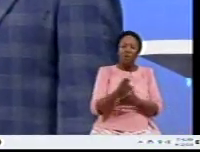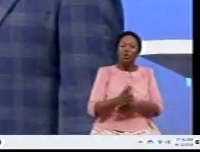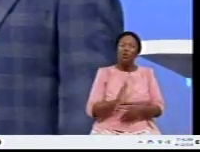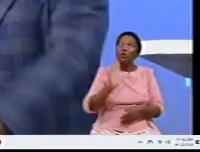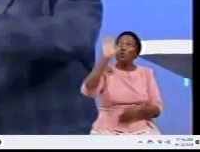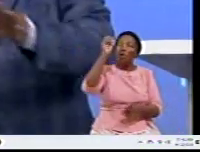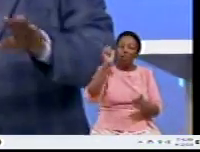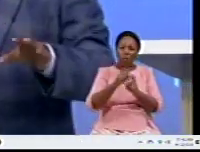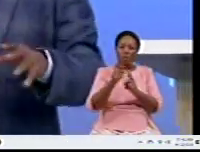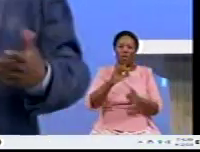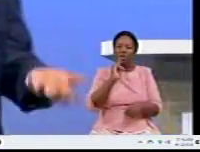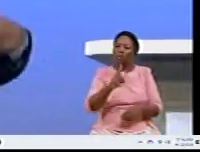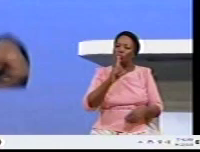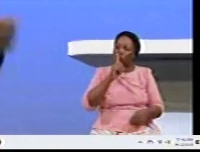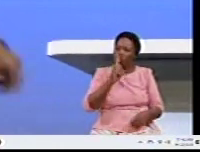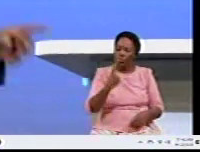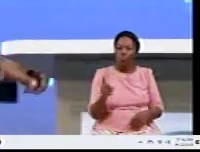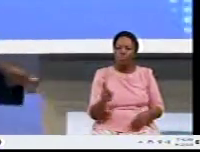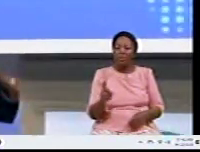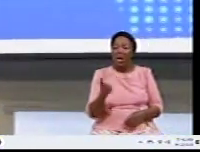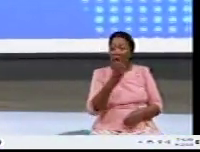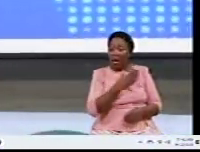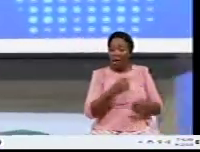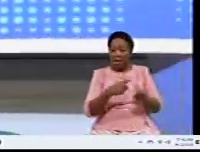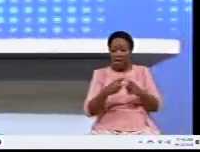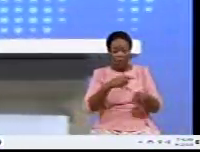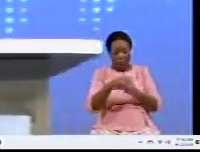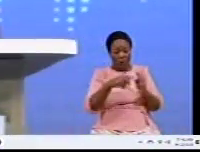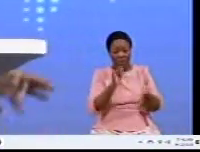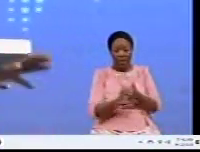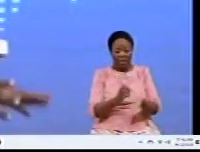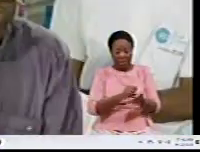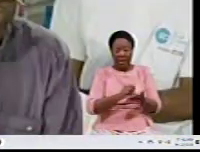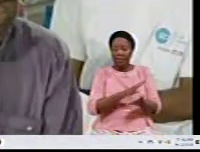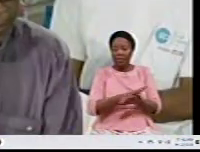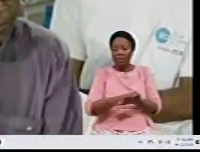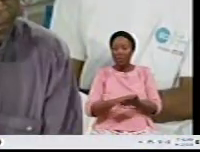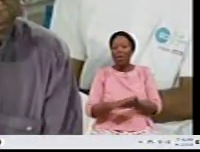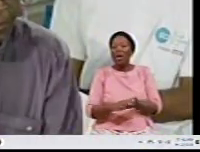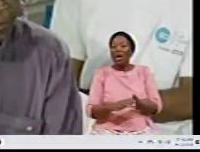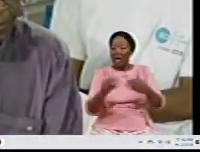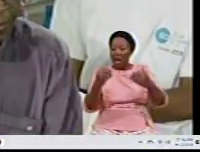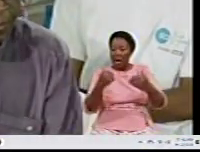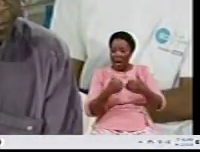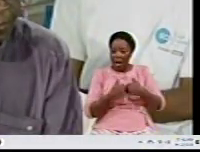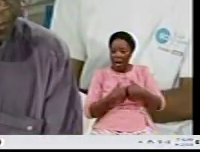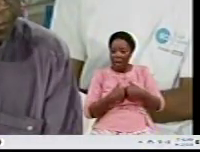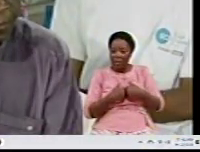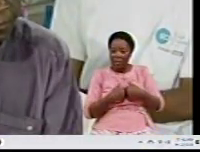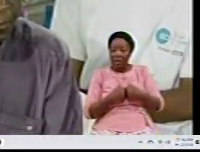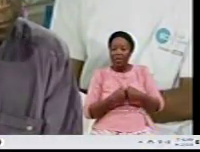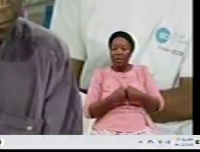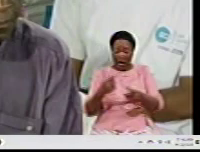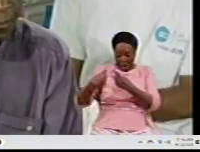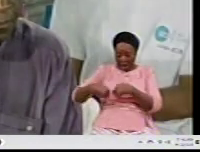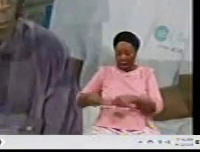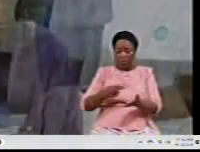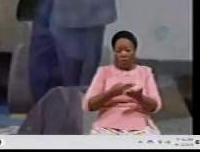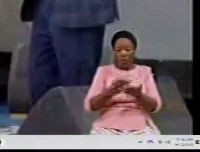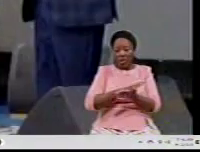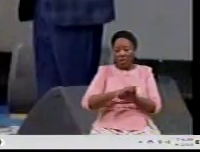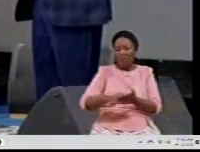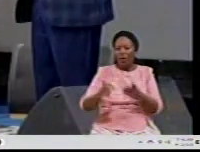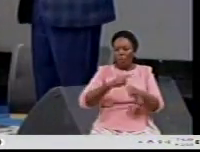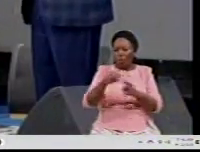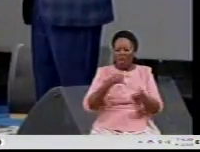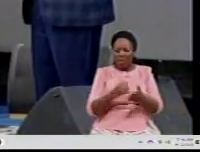word is truth. And when that sanctification, heart holiness, when it comes to you,